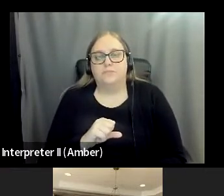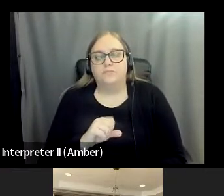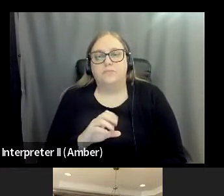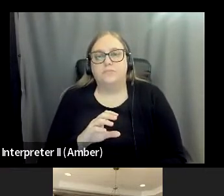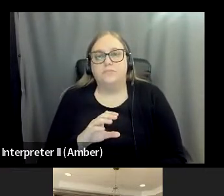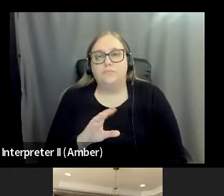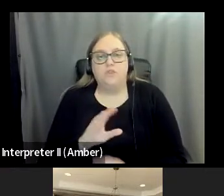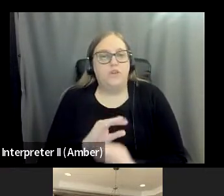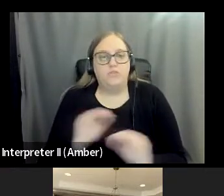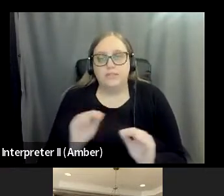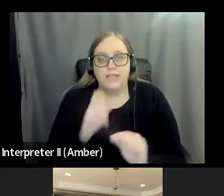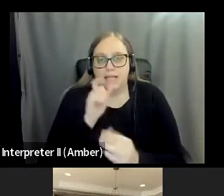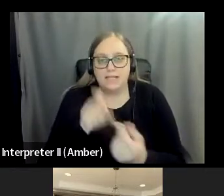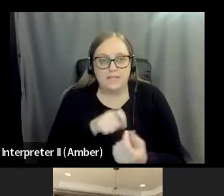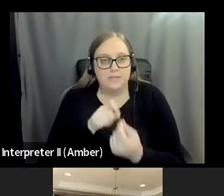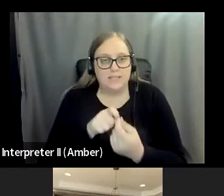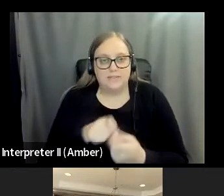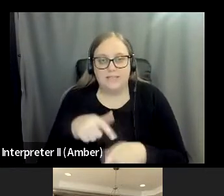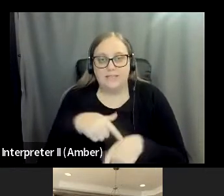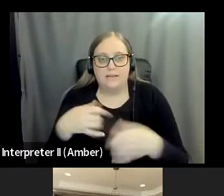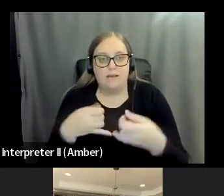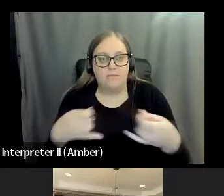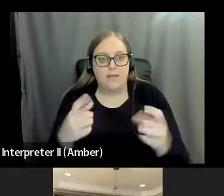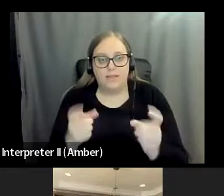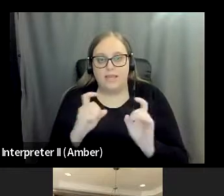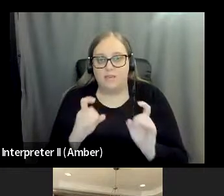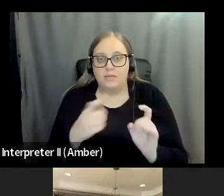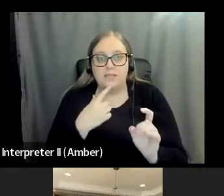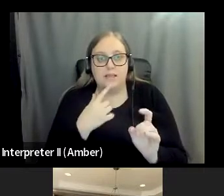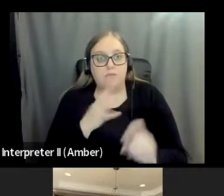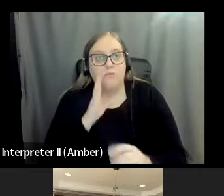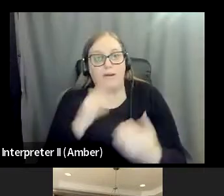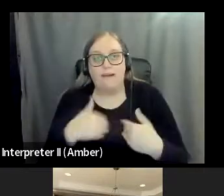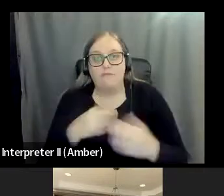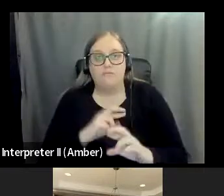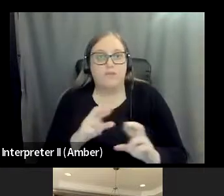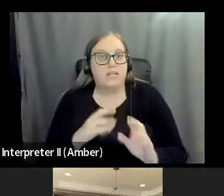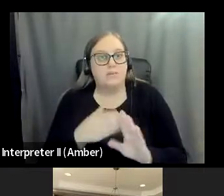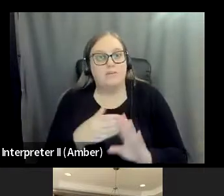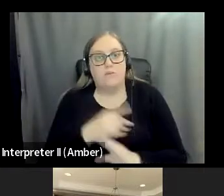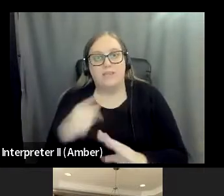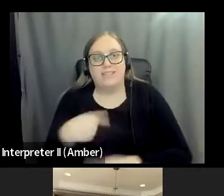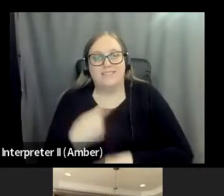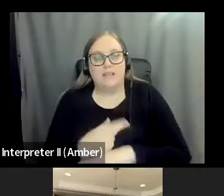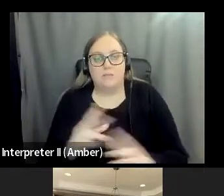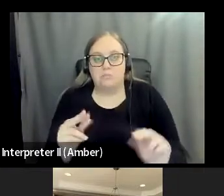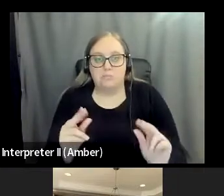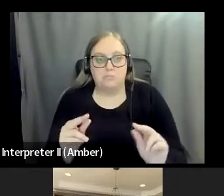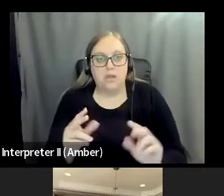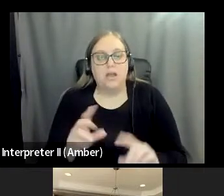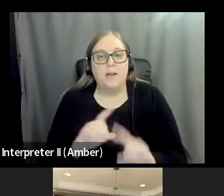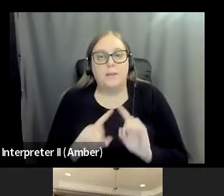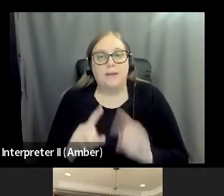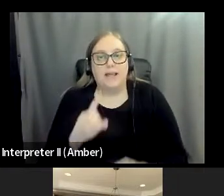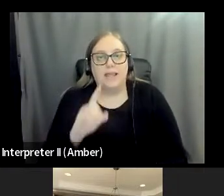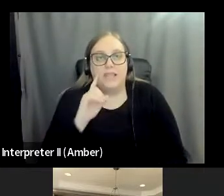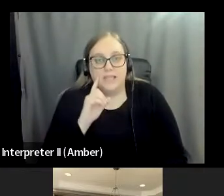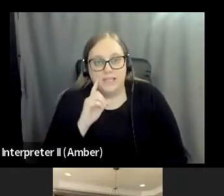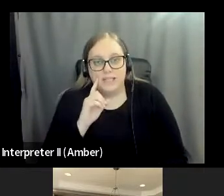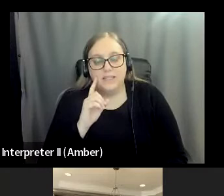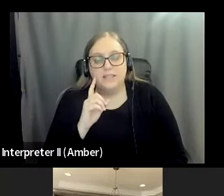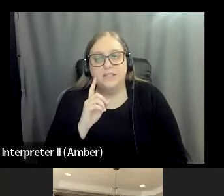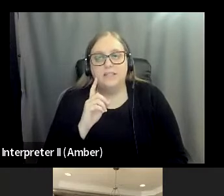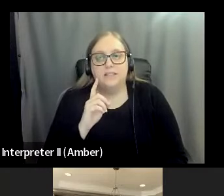There is not a specific timeline that they gave that they would have this information. I would say, I think that it